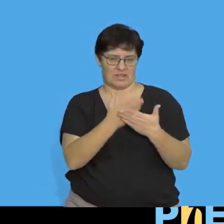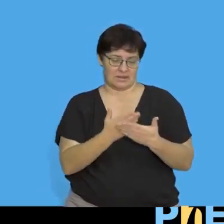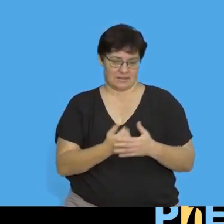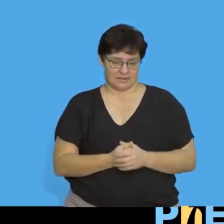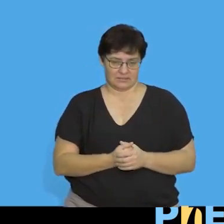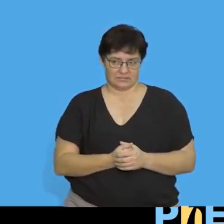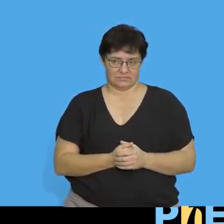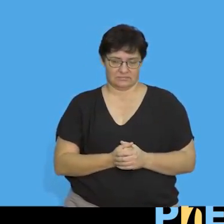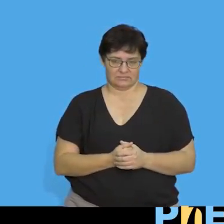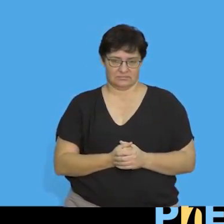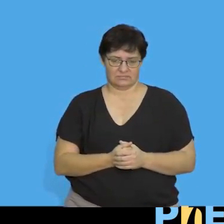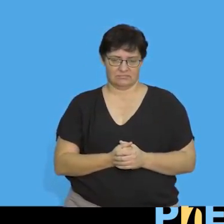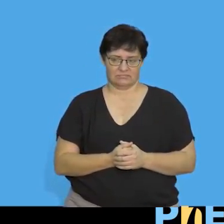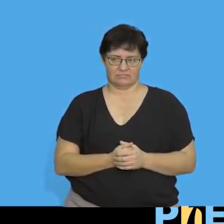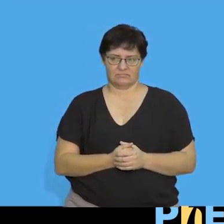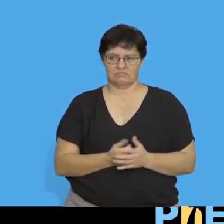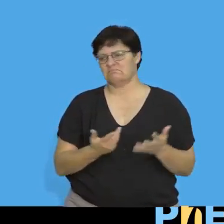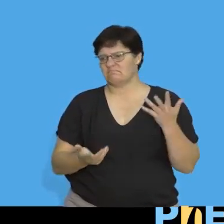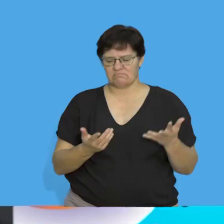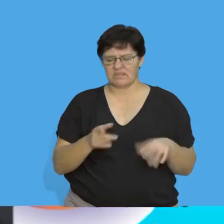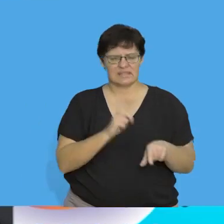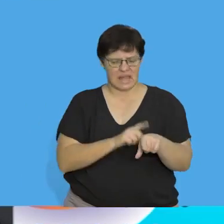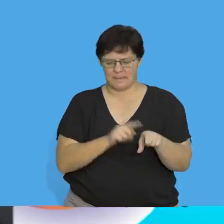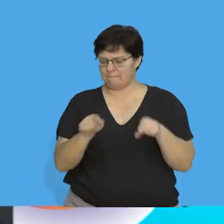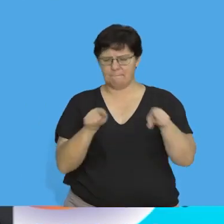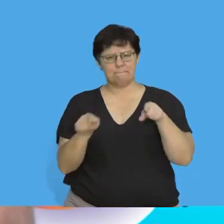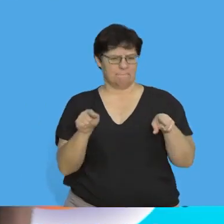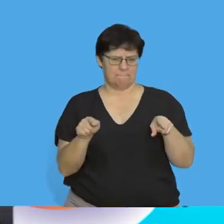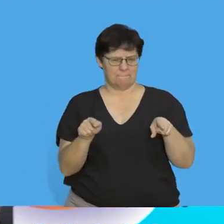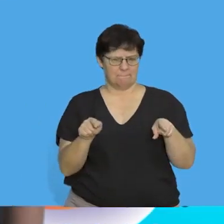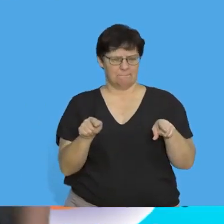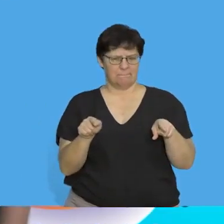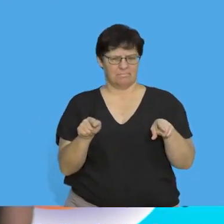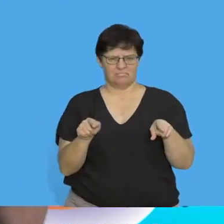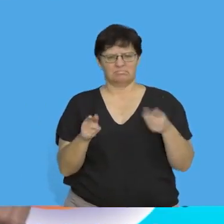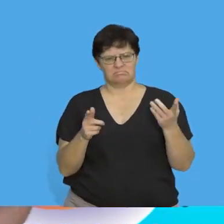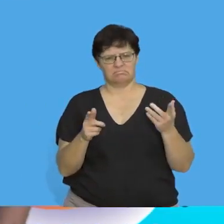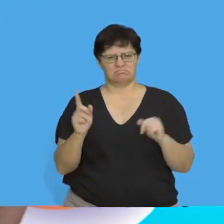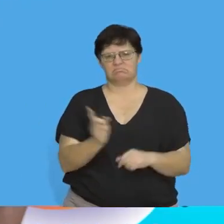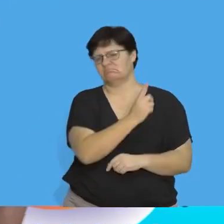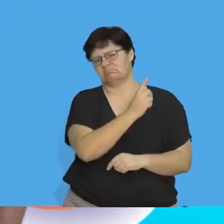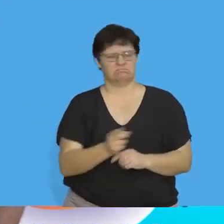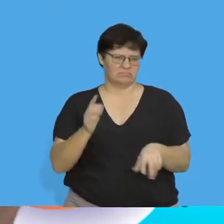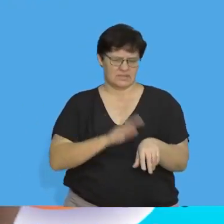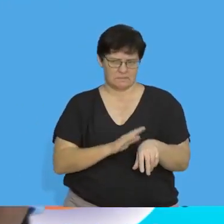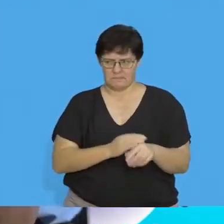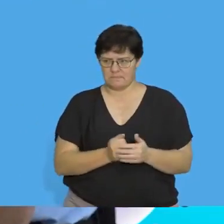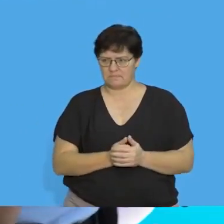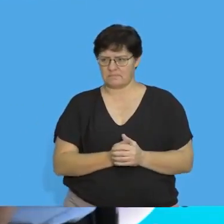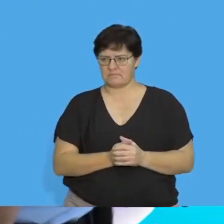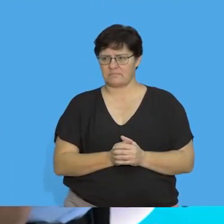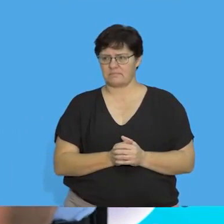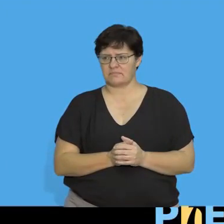and we're getting the same sort of time for two tests periods. So you'll see